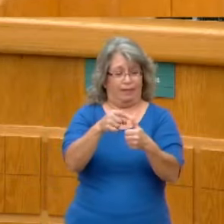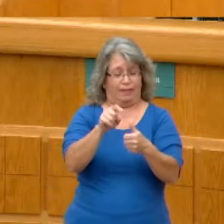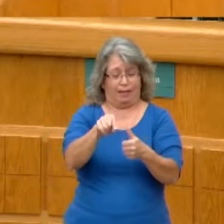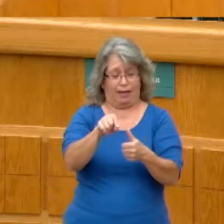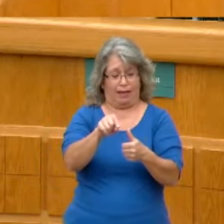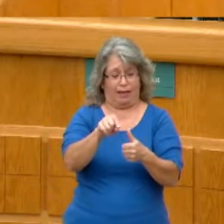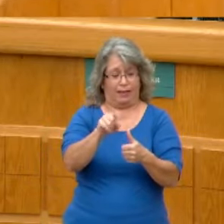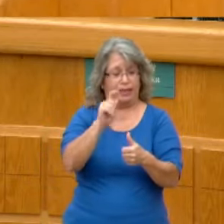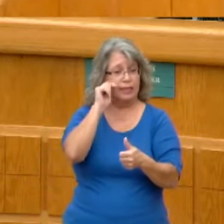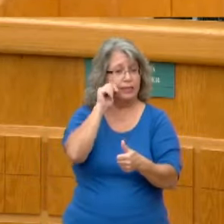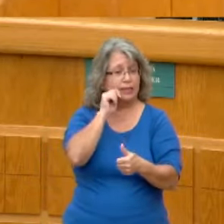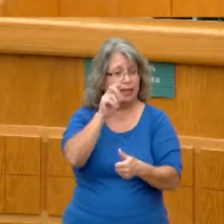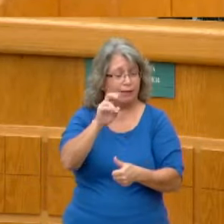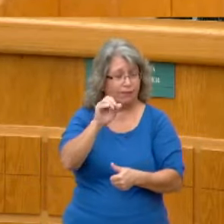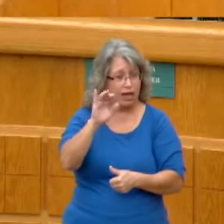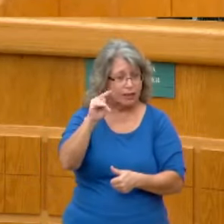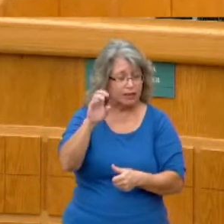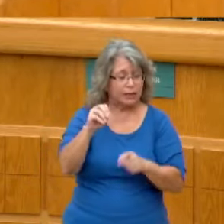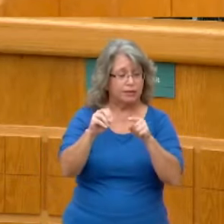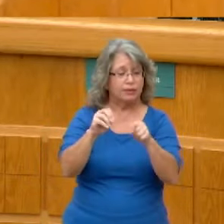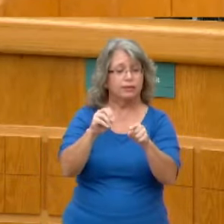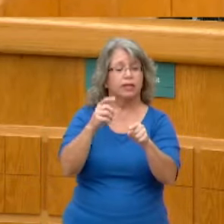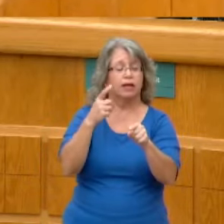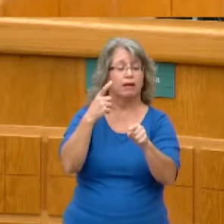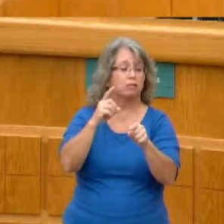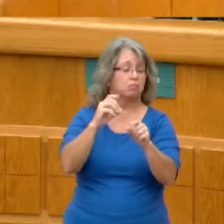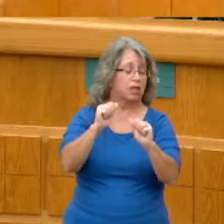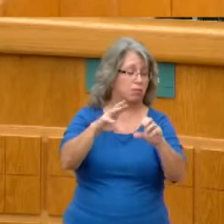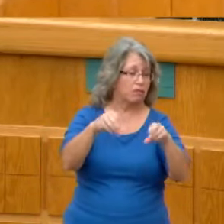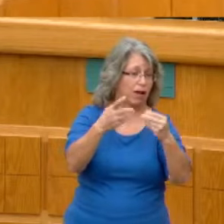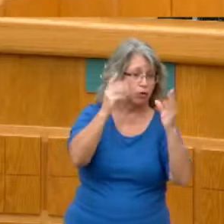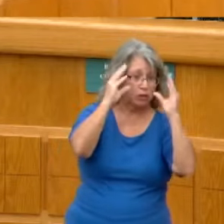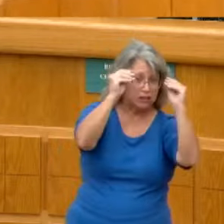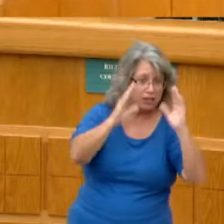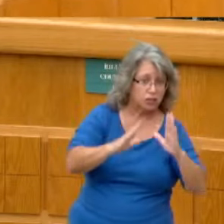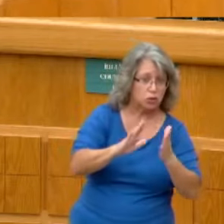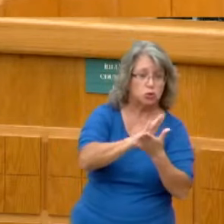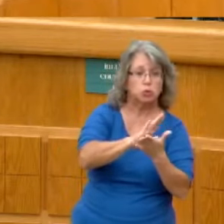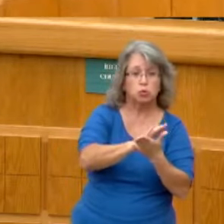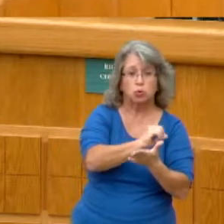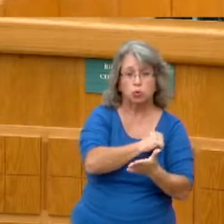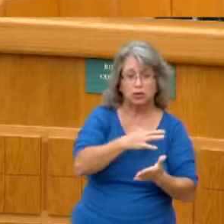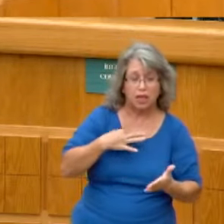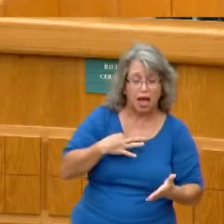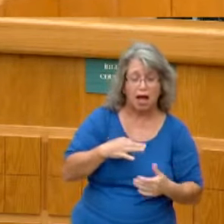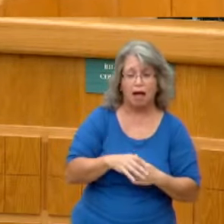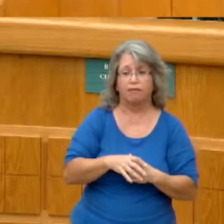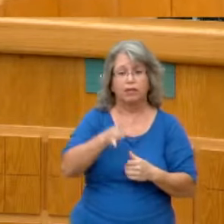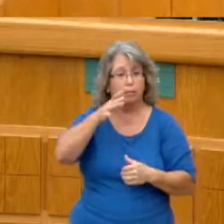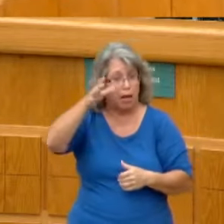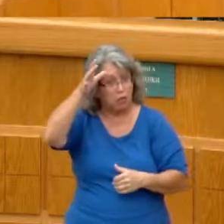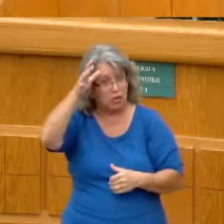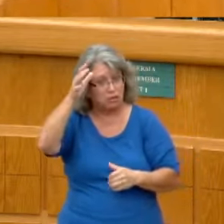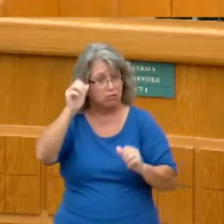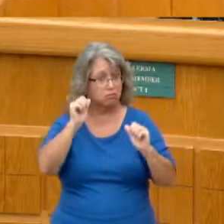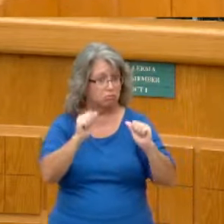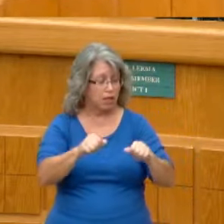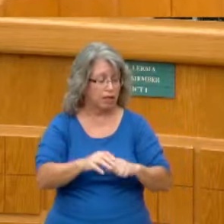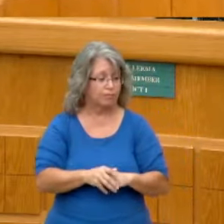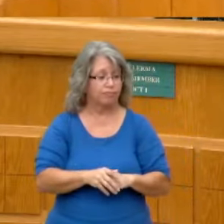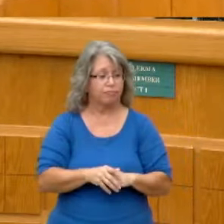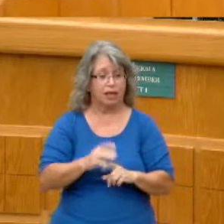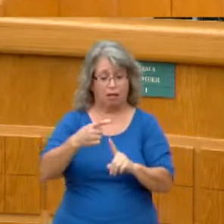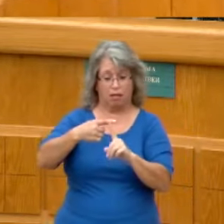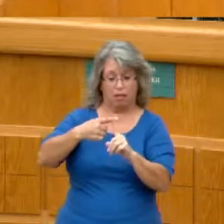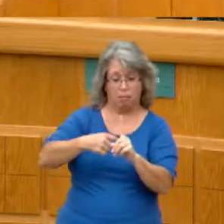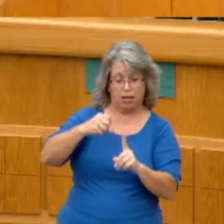include vaccination opportunity for teachers, school staff, and parents. And throughout the month of September, every Wednesday